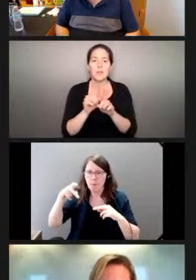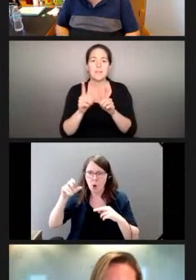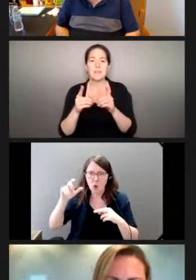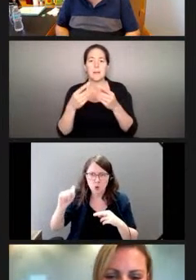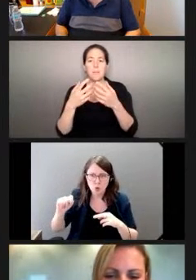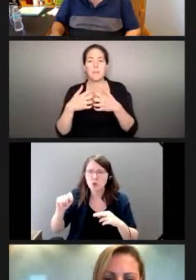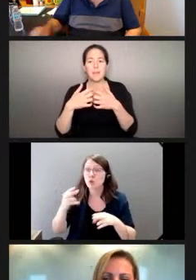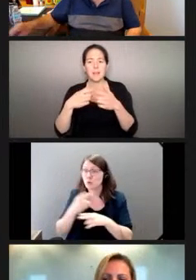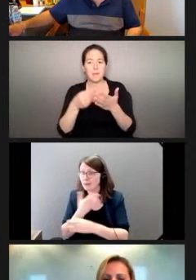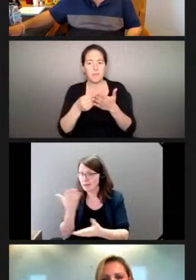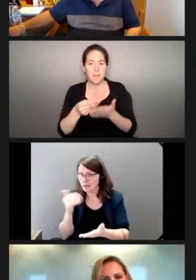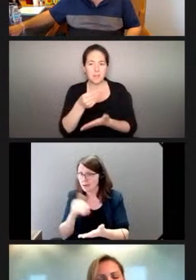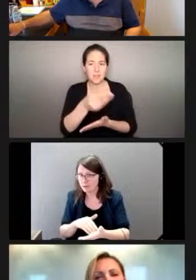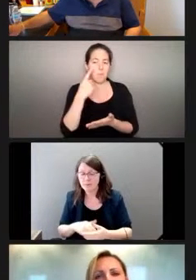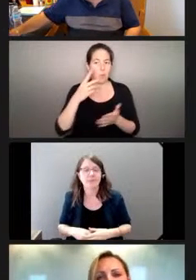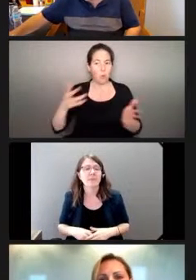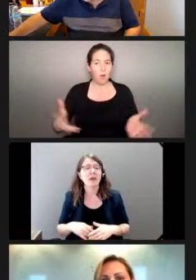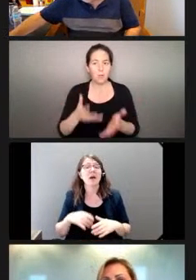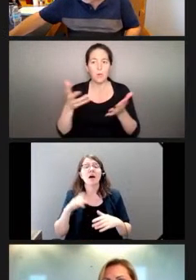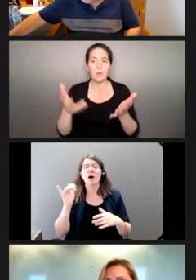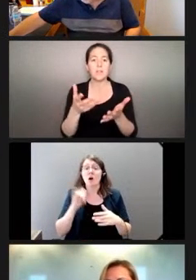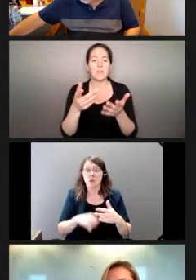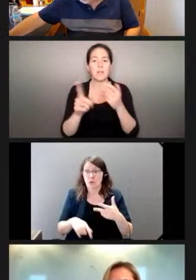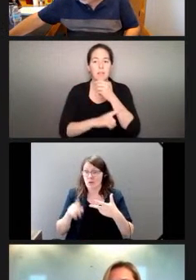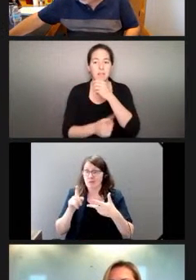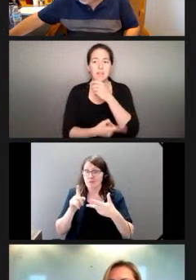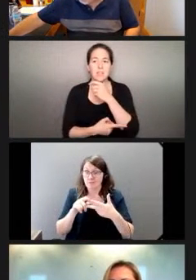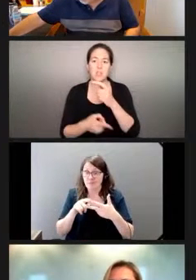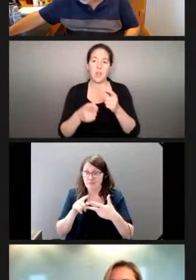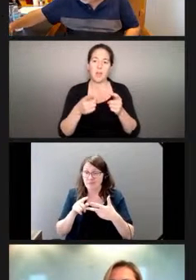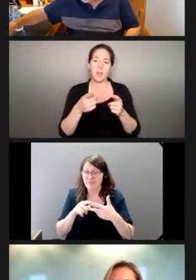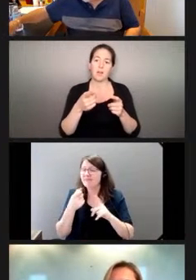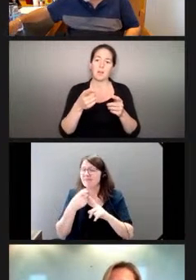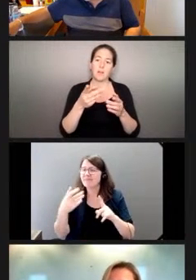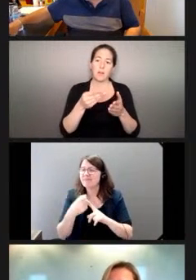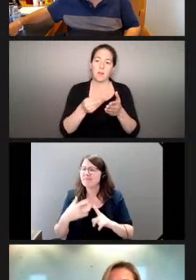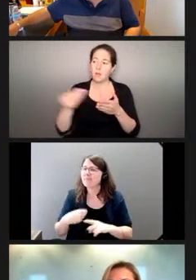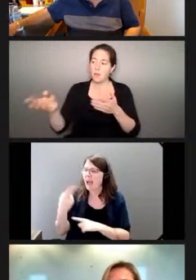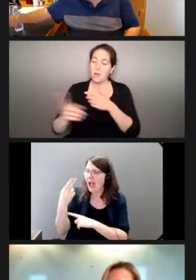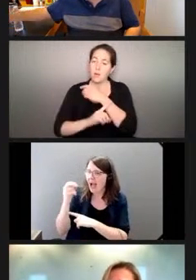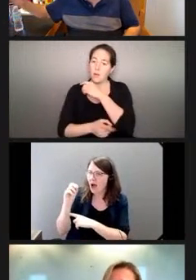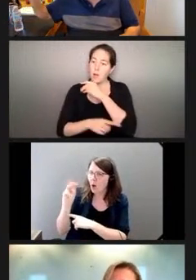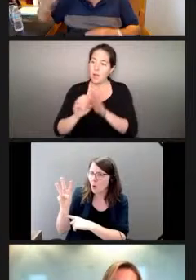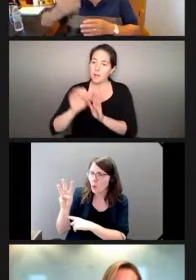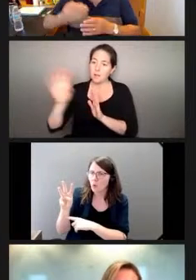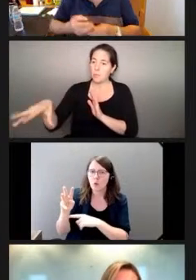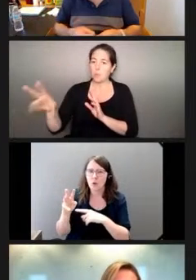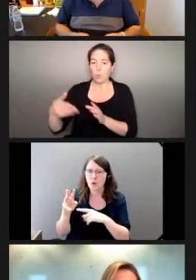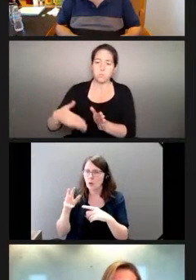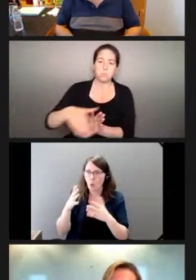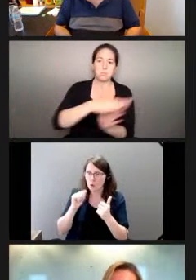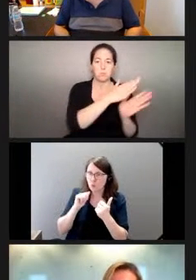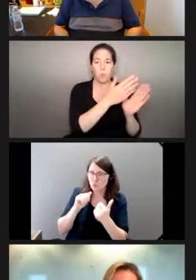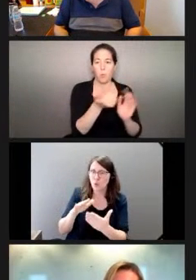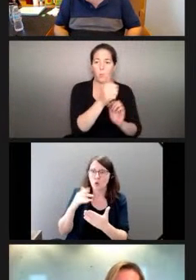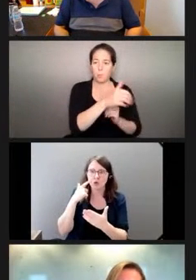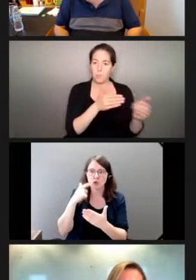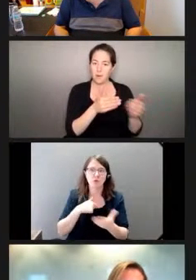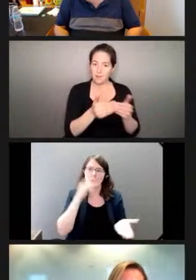it also looks more beyond that to look at mechanisms and different tools that we can use to help support waste reduction as